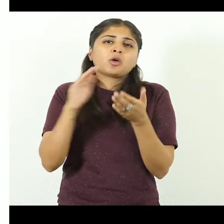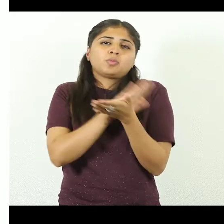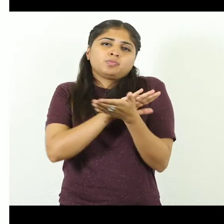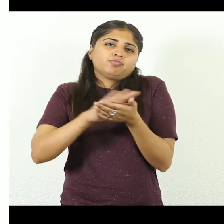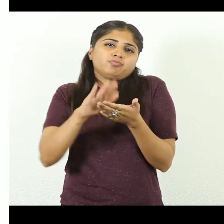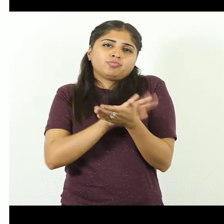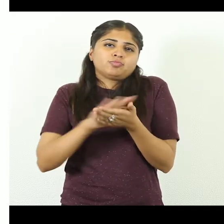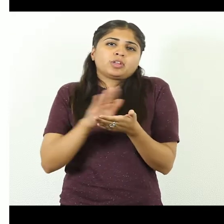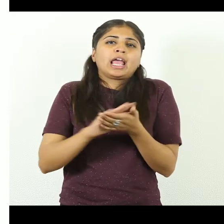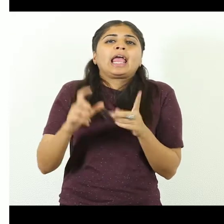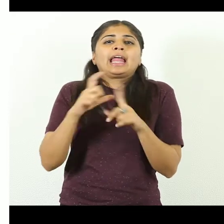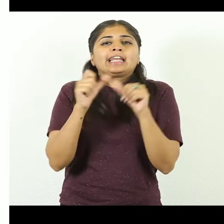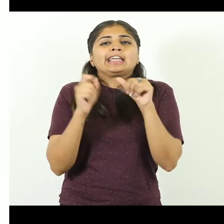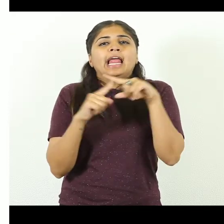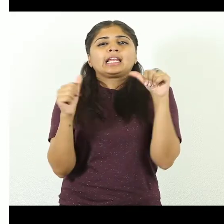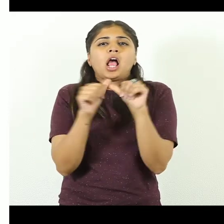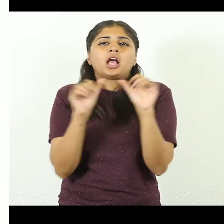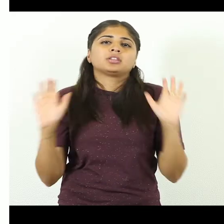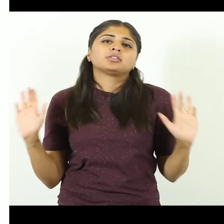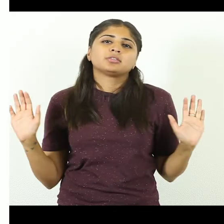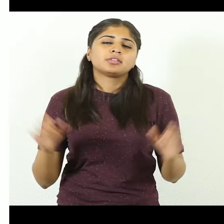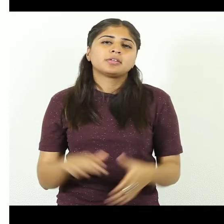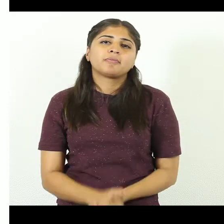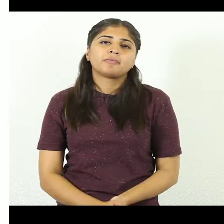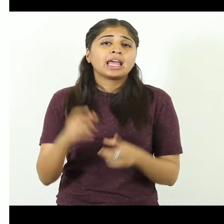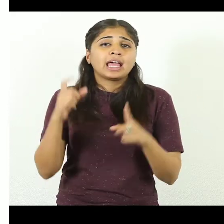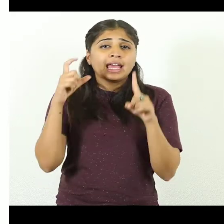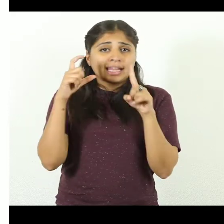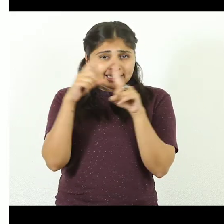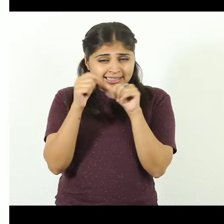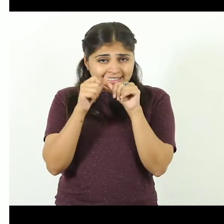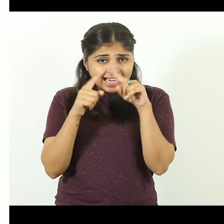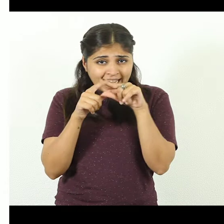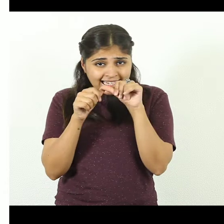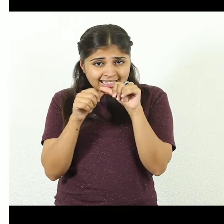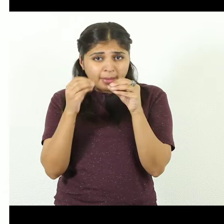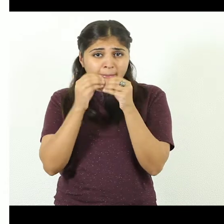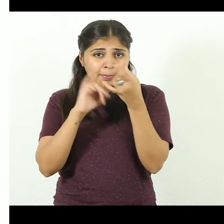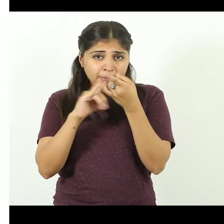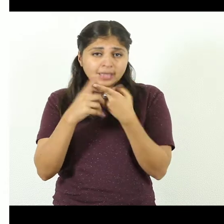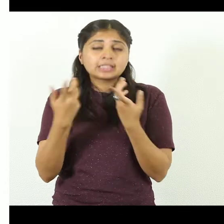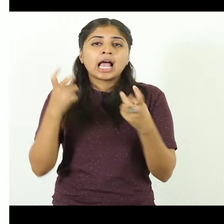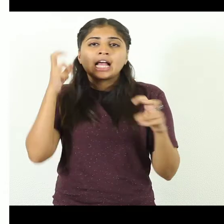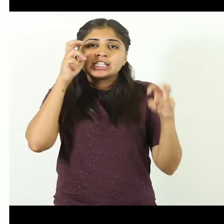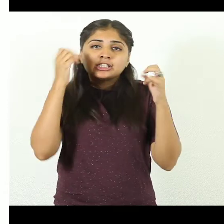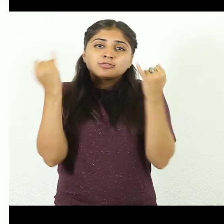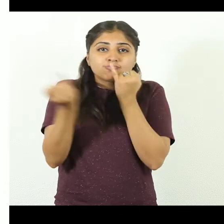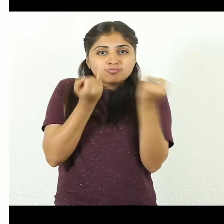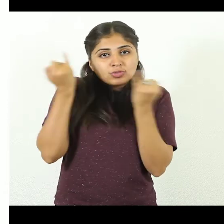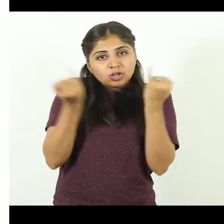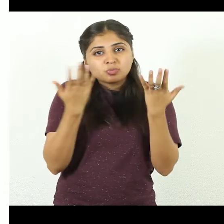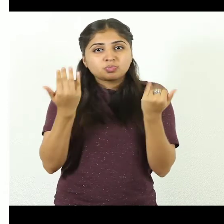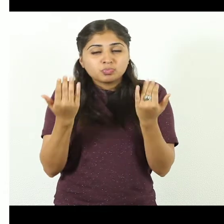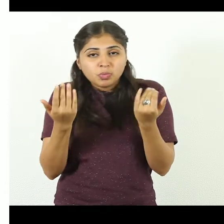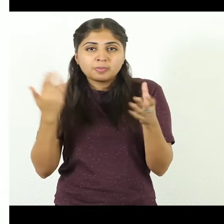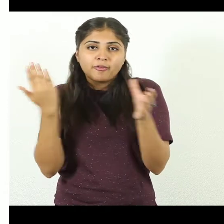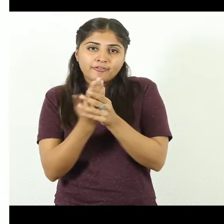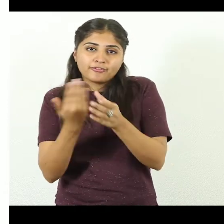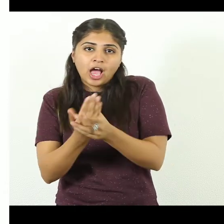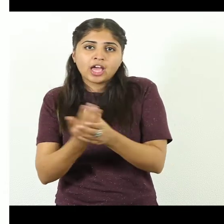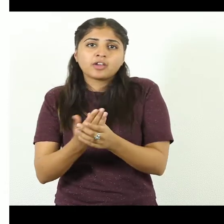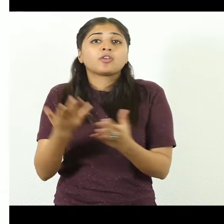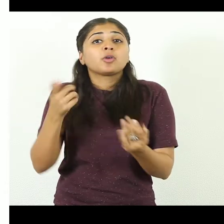keeping system. Databases are easily searchable electronic files that can store a lot